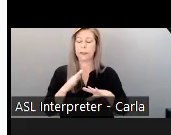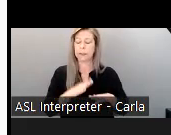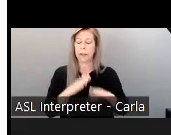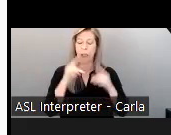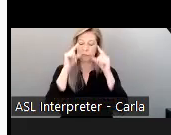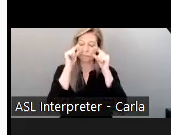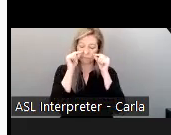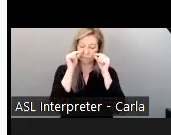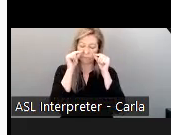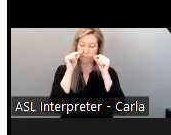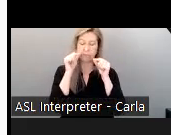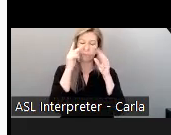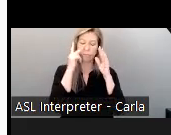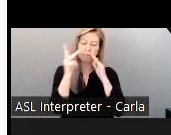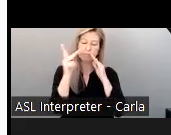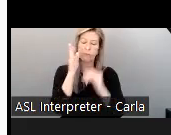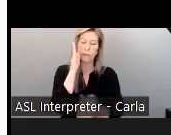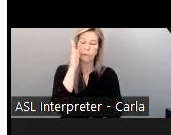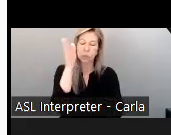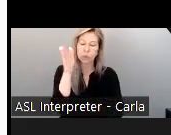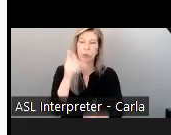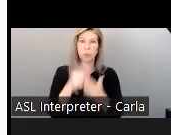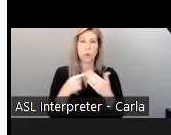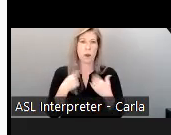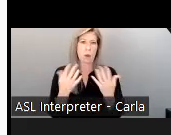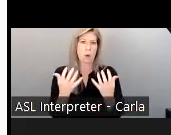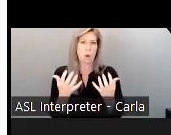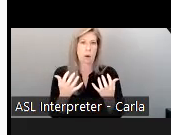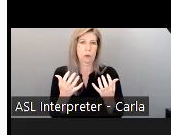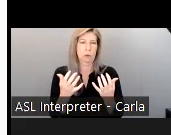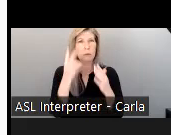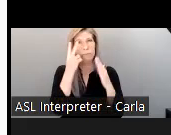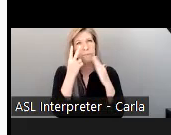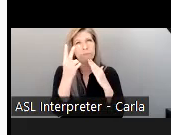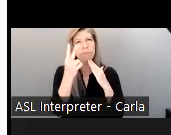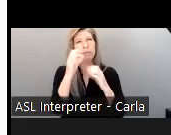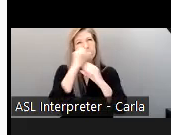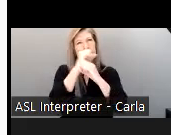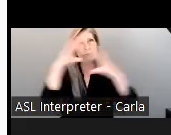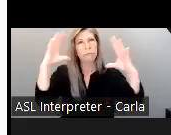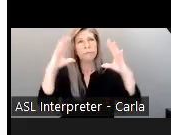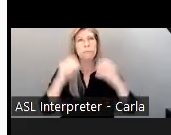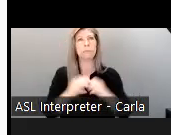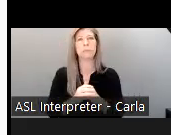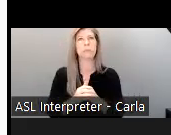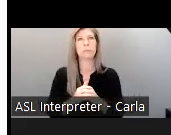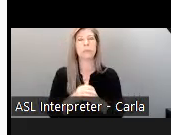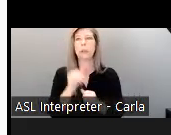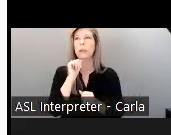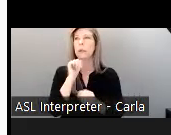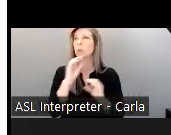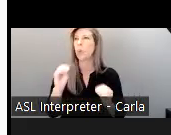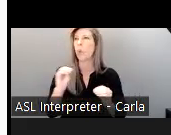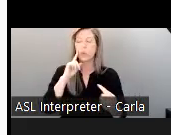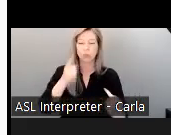future. And the future that I really want to see, this future where we're not struggling to be well, that we're